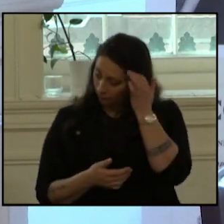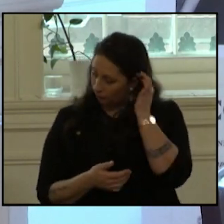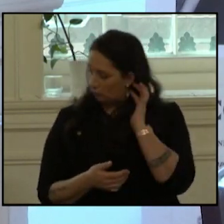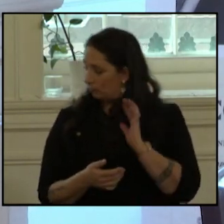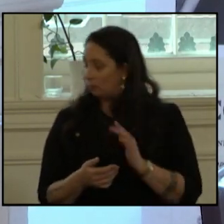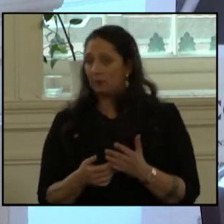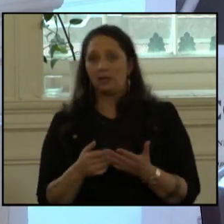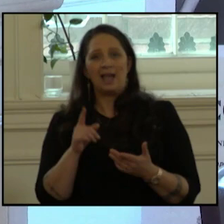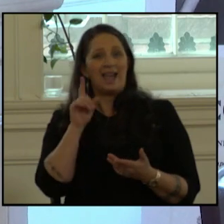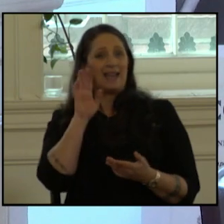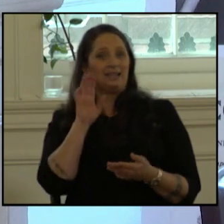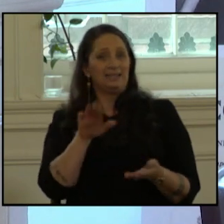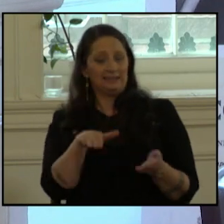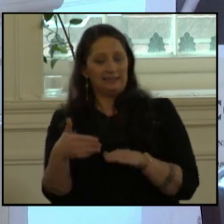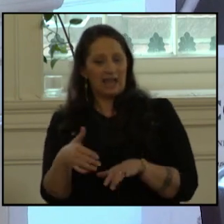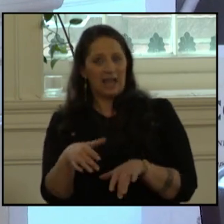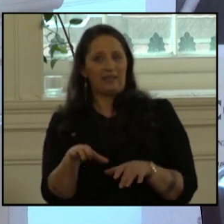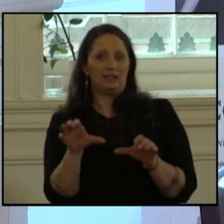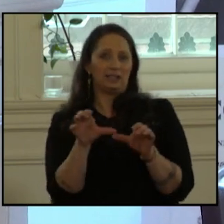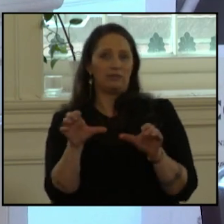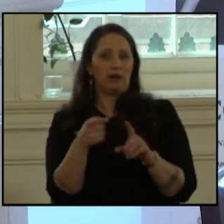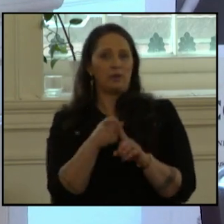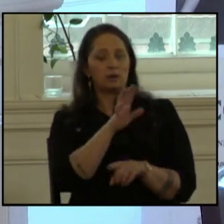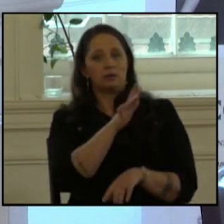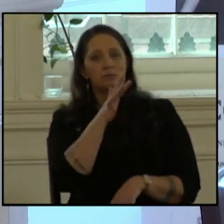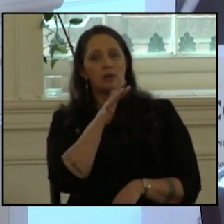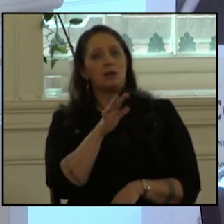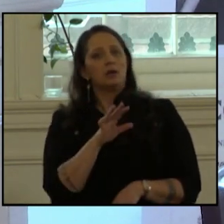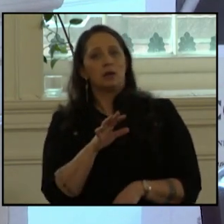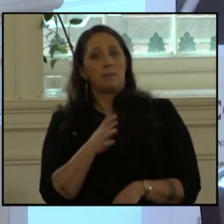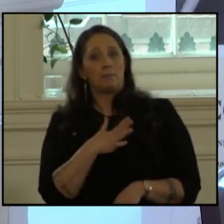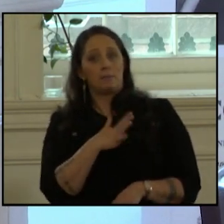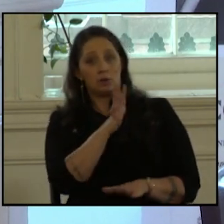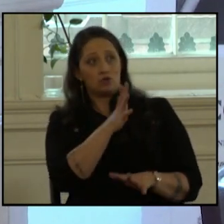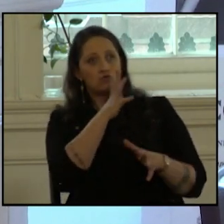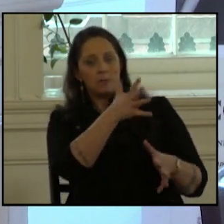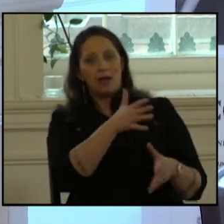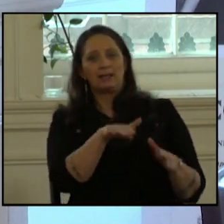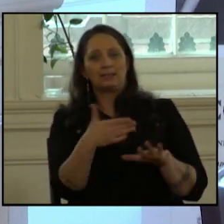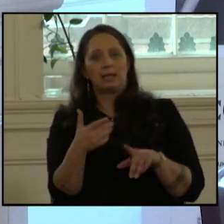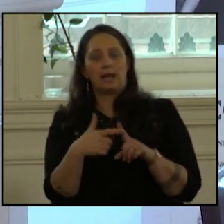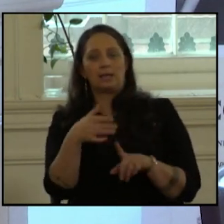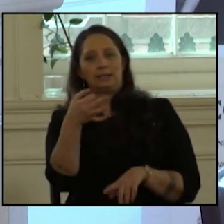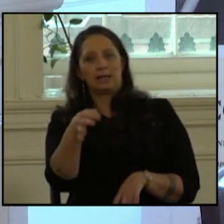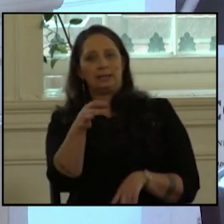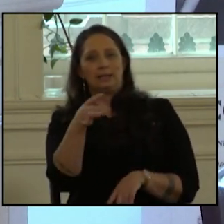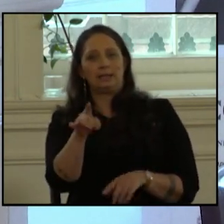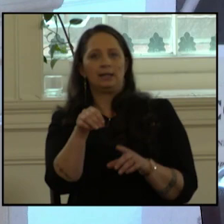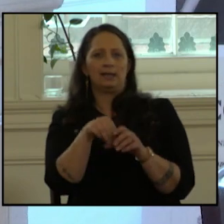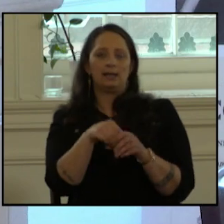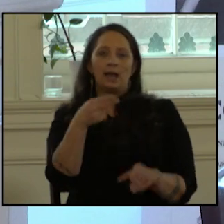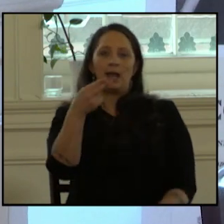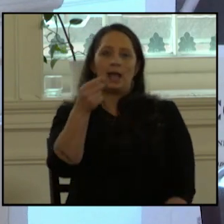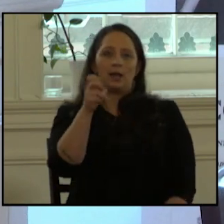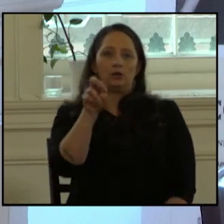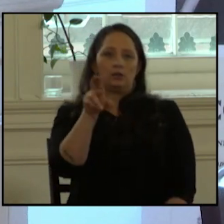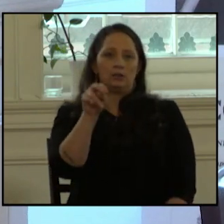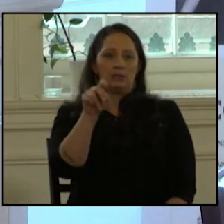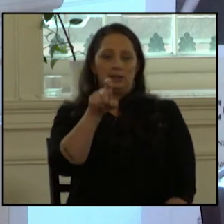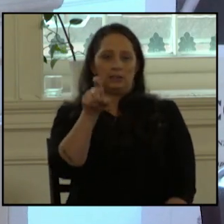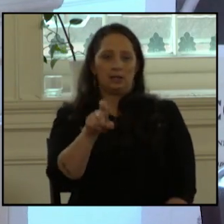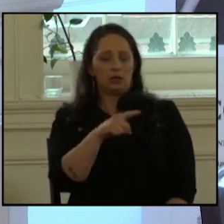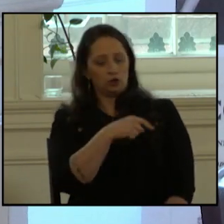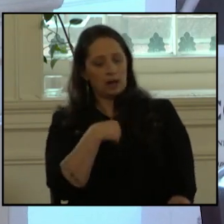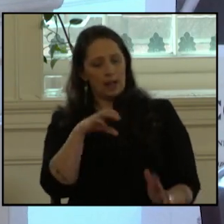a death certificate of his mother, and she had died in 1918, in Henderson, Texas, and she had